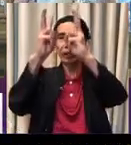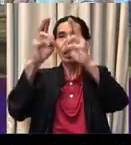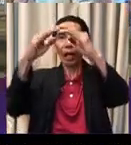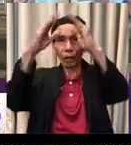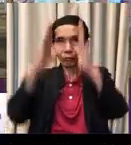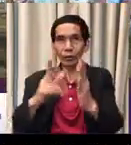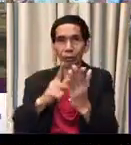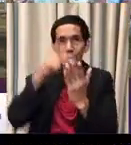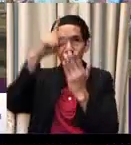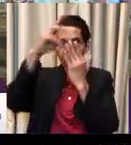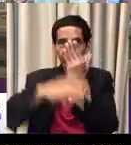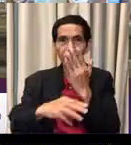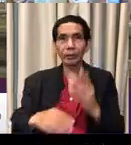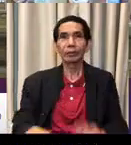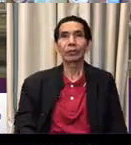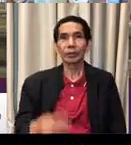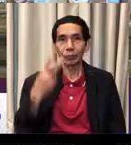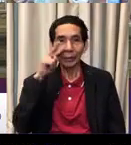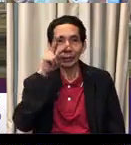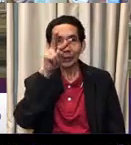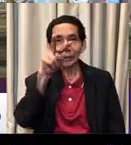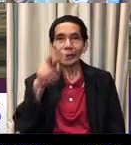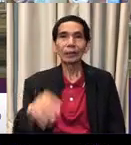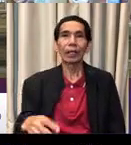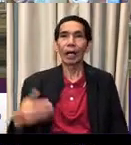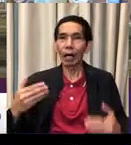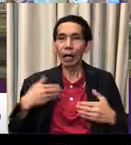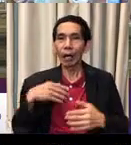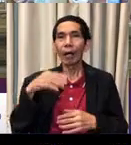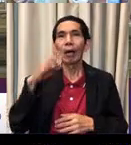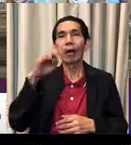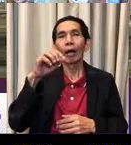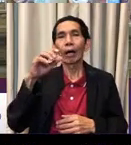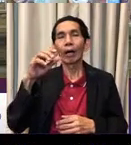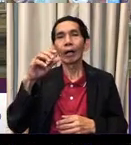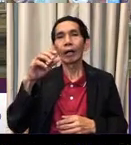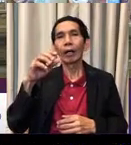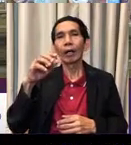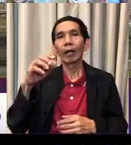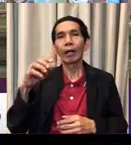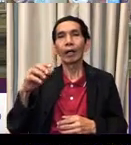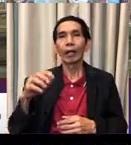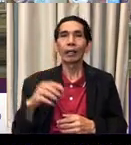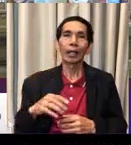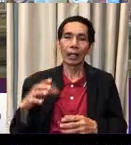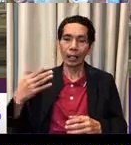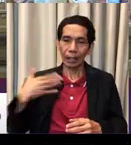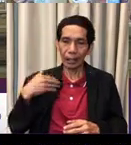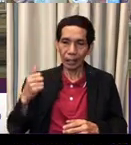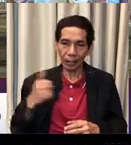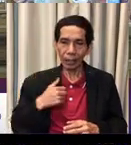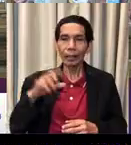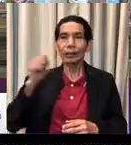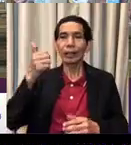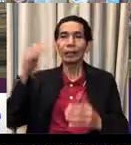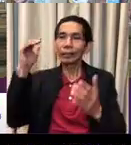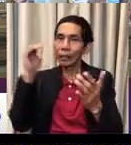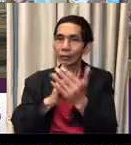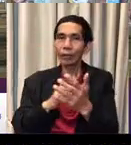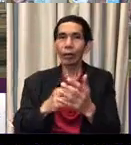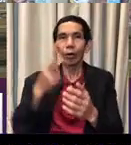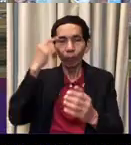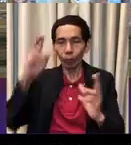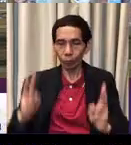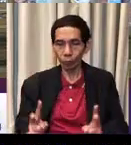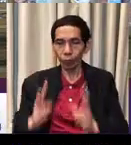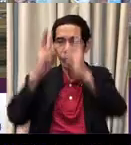Thank you very much. Ayan, nasa screen nyo, ha? Okay. Melba Krame ng Calgary, Alberta, Canada, 10,000 para sa